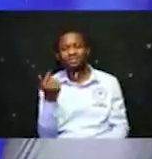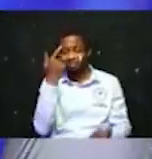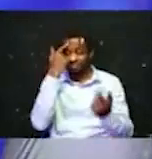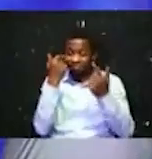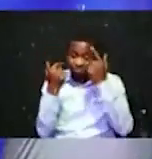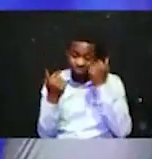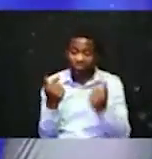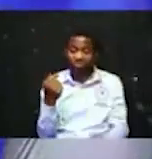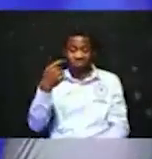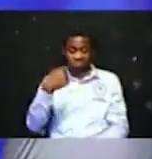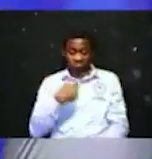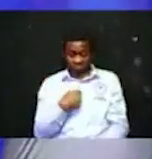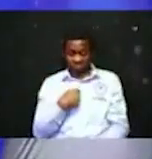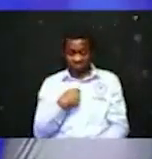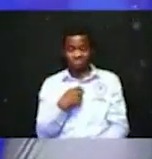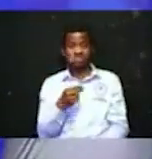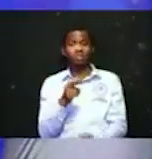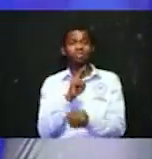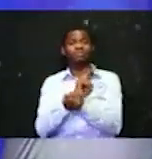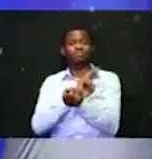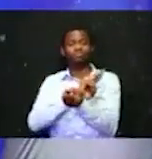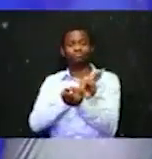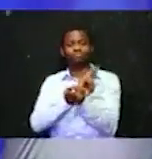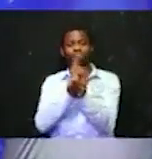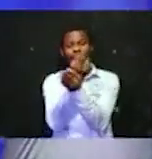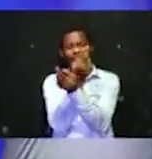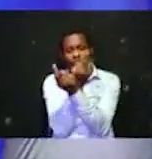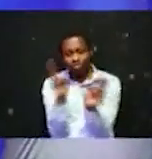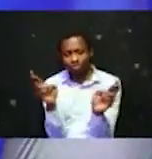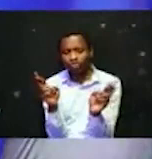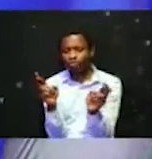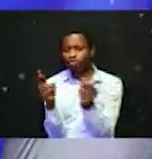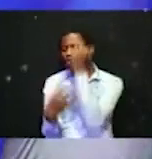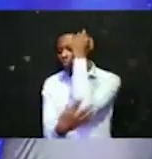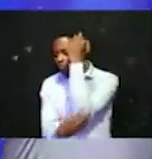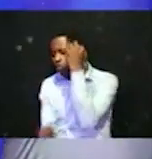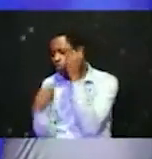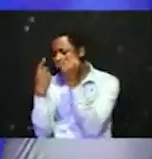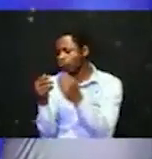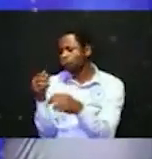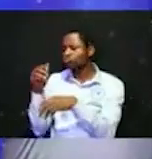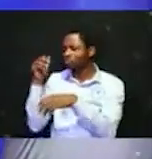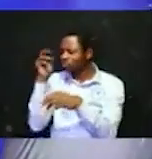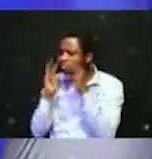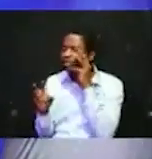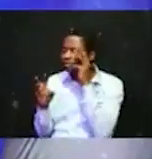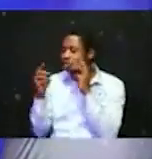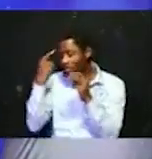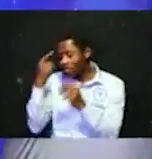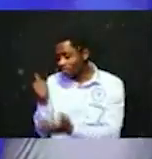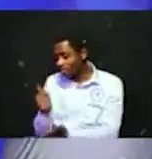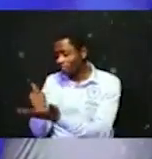because I rescued the poor who cried for help, and the fatherless who had none to assist them. If he said,